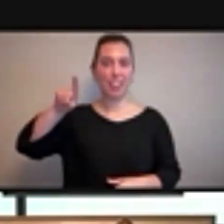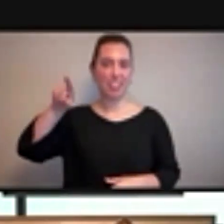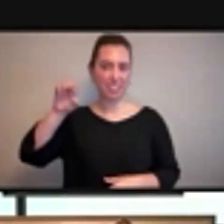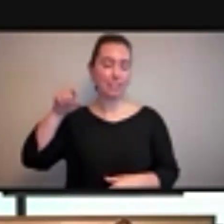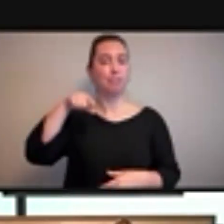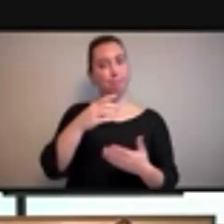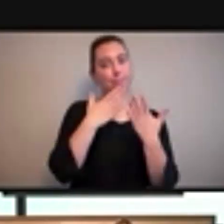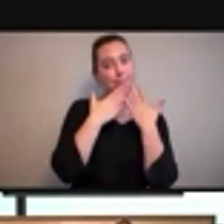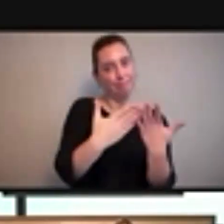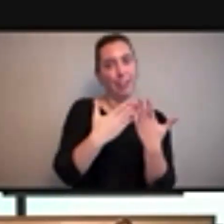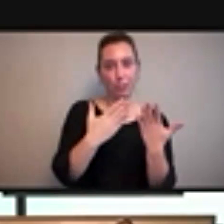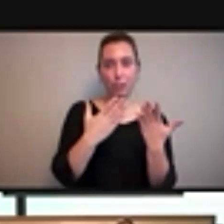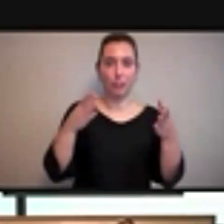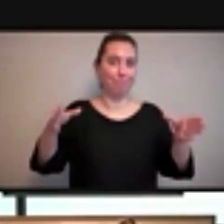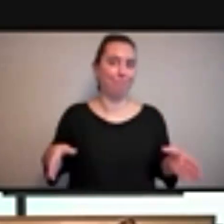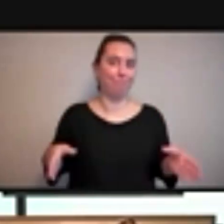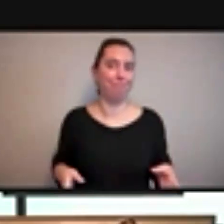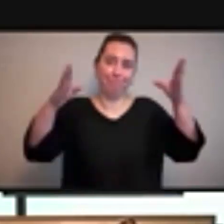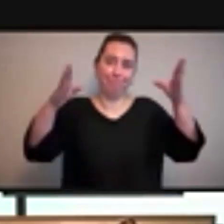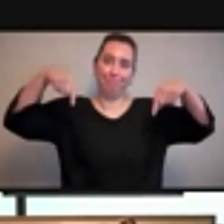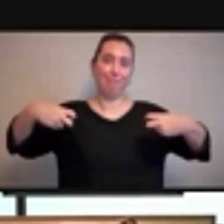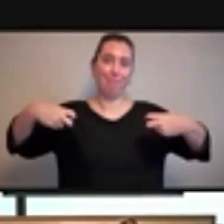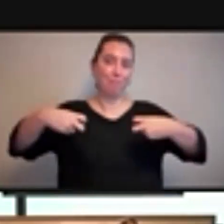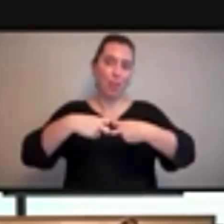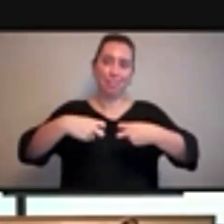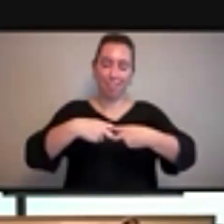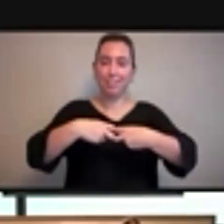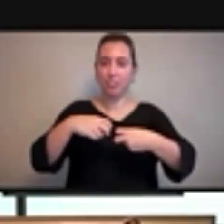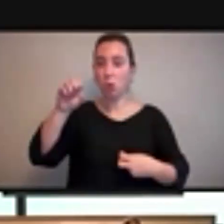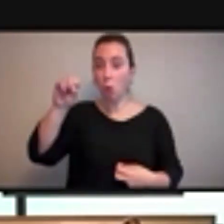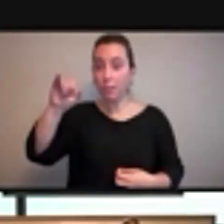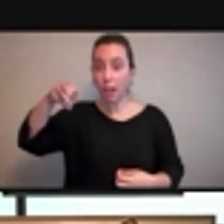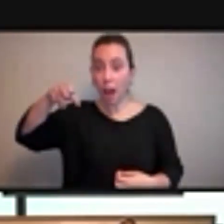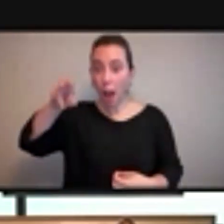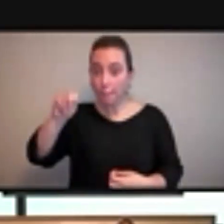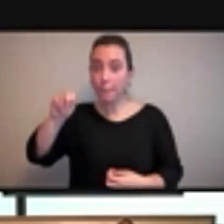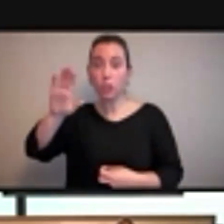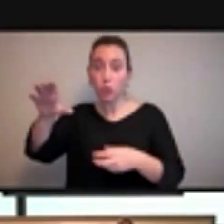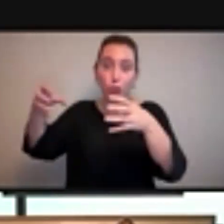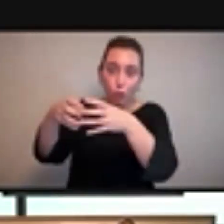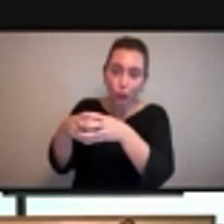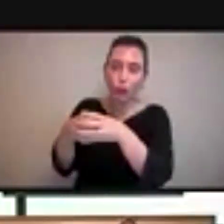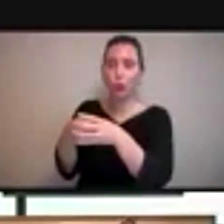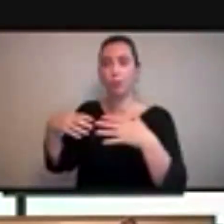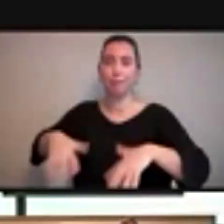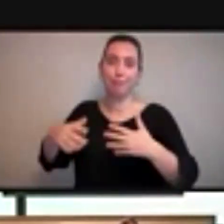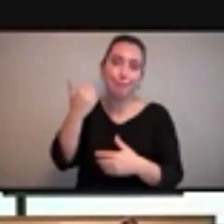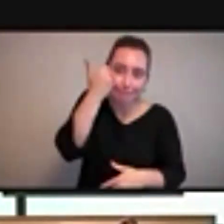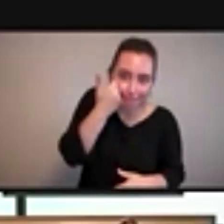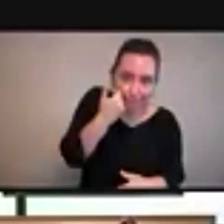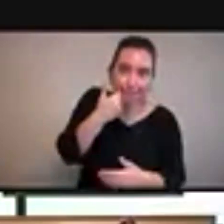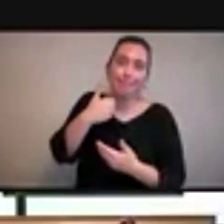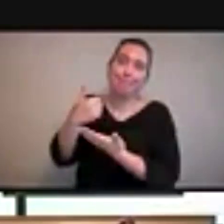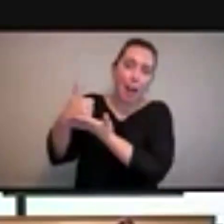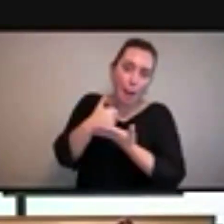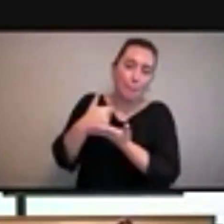always try to return to Brussels. And Sam and his crew has been fantastic as usual and charming. And I know that they will take very good care of us the